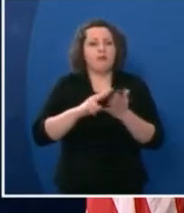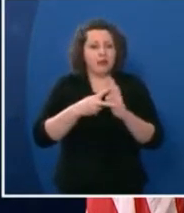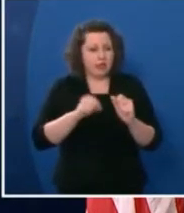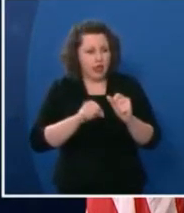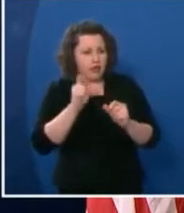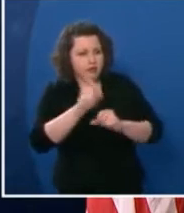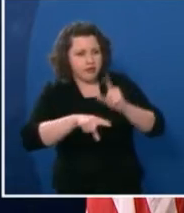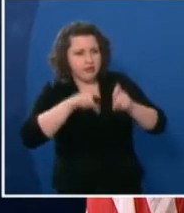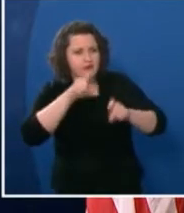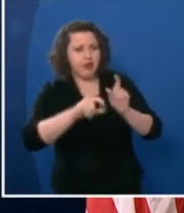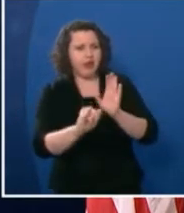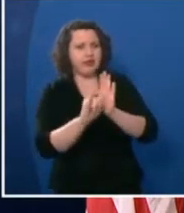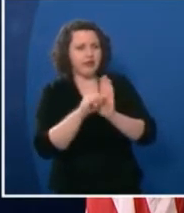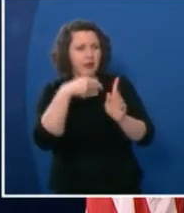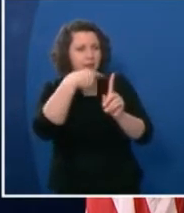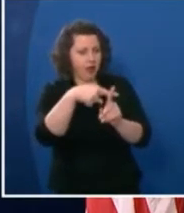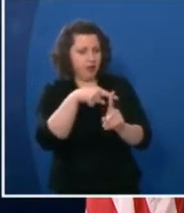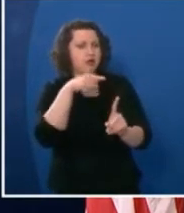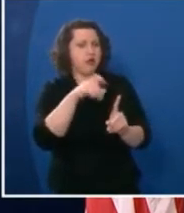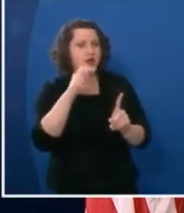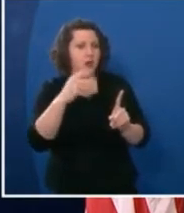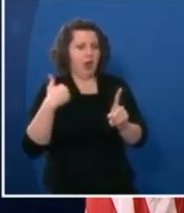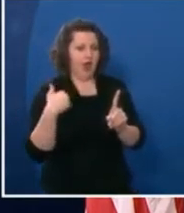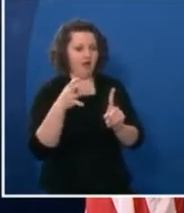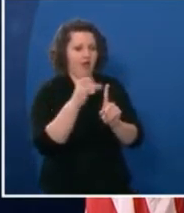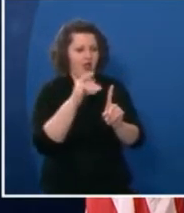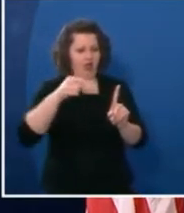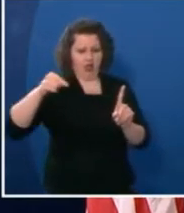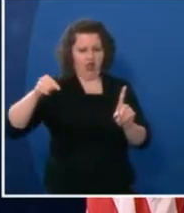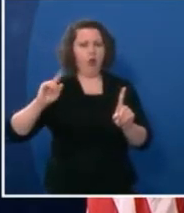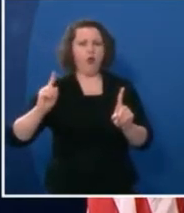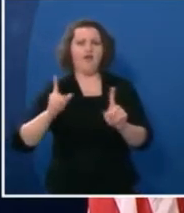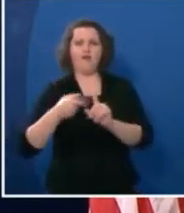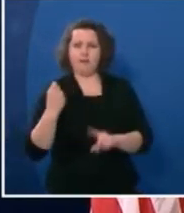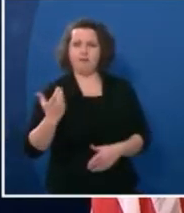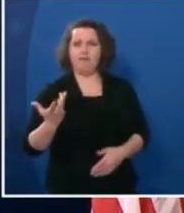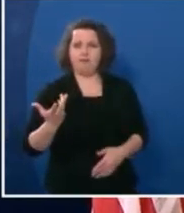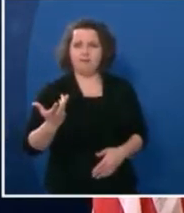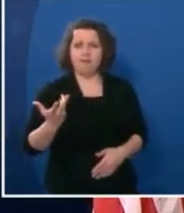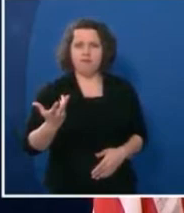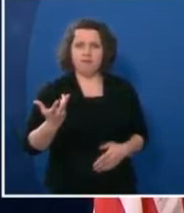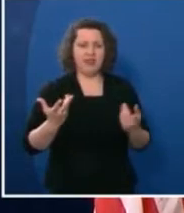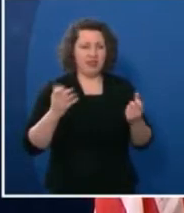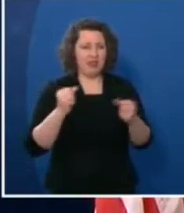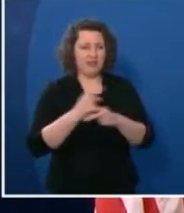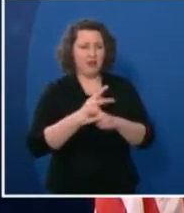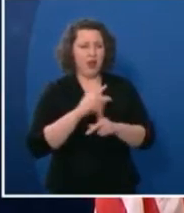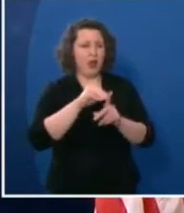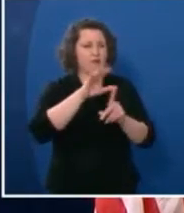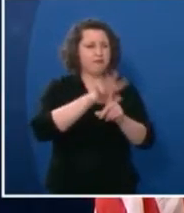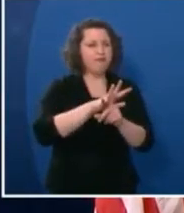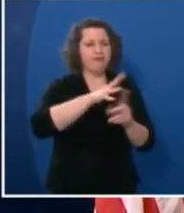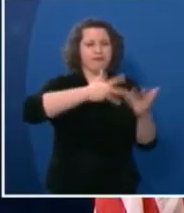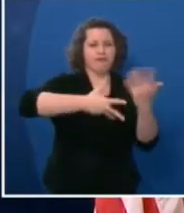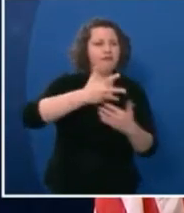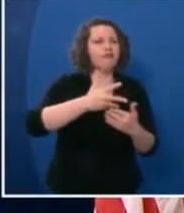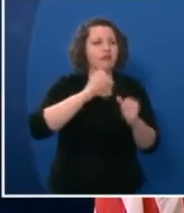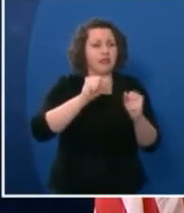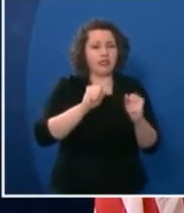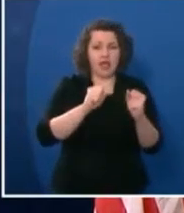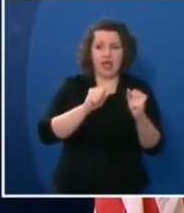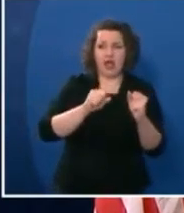again identify the positive cases from the testing that we're able to implement, and then start to figure out who they've been in contact with so we can get in front